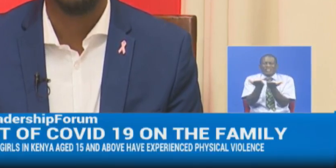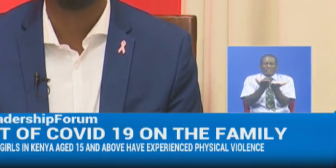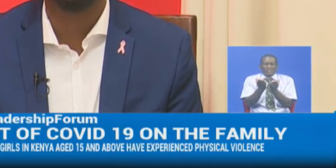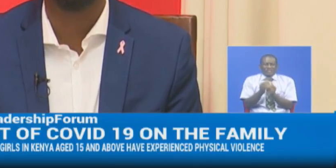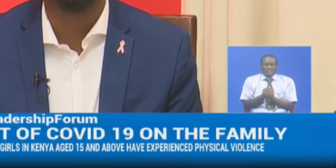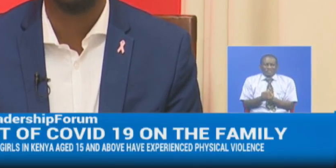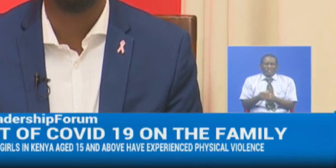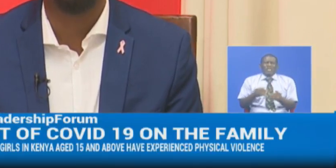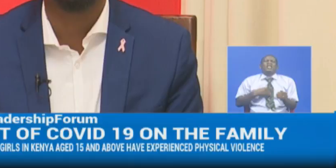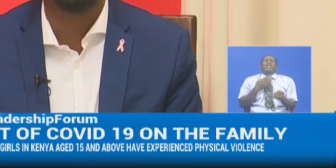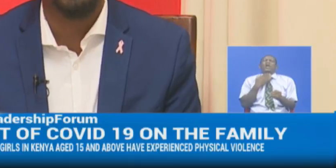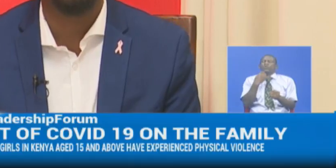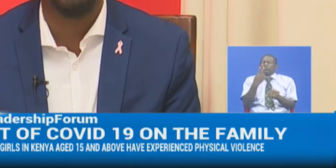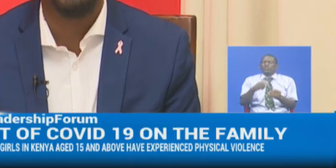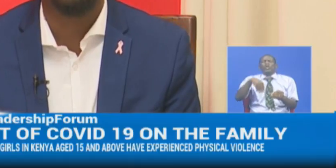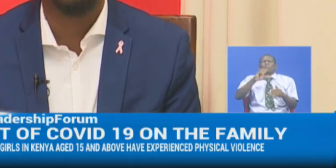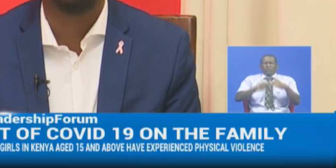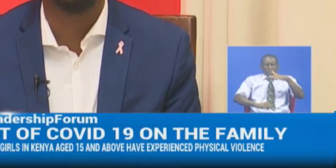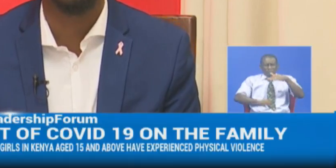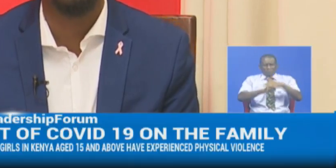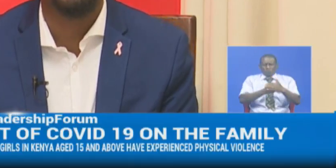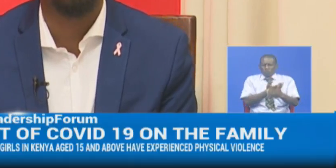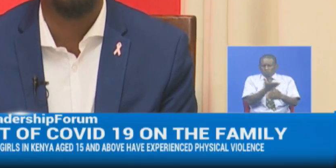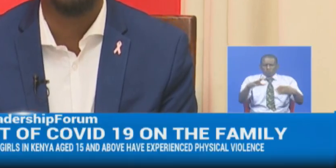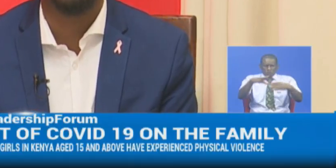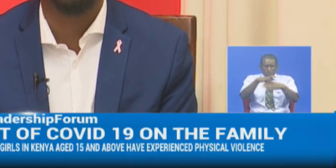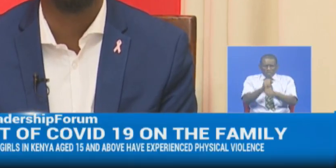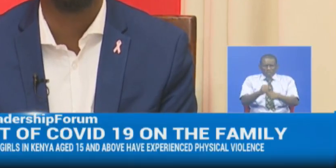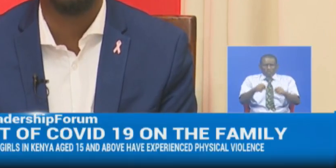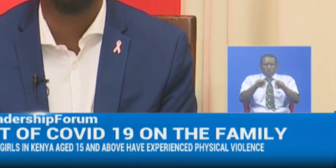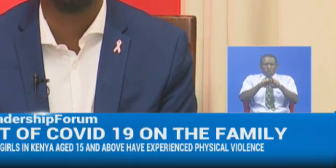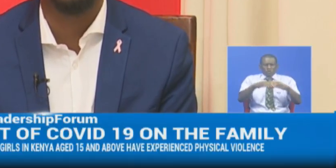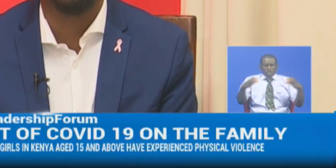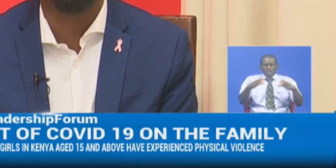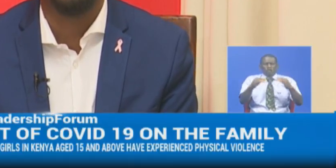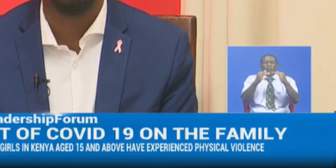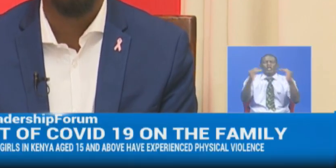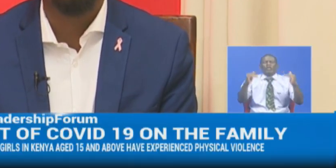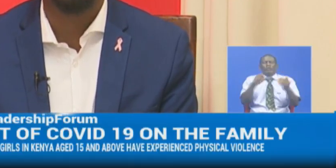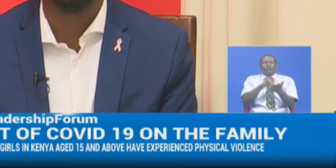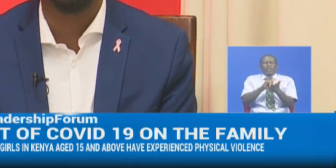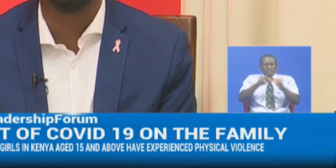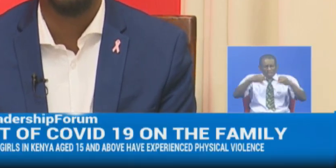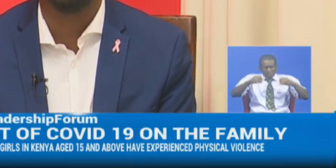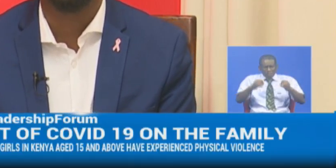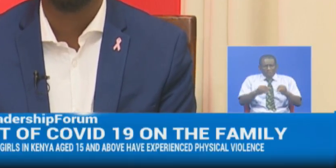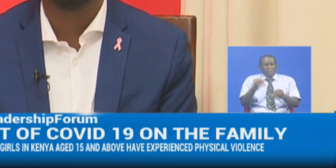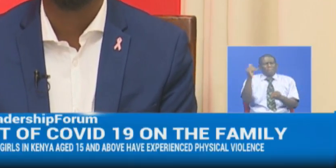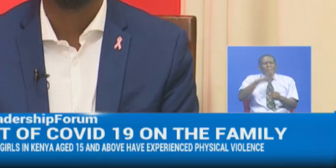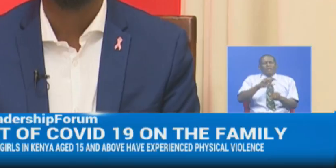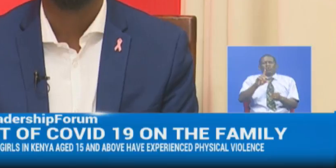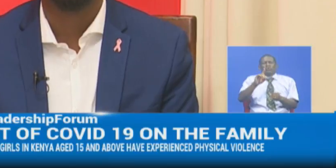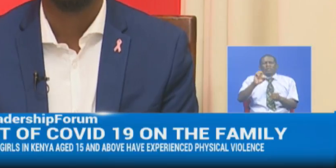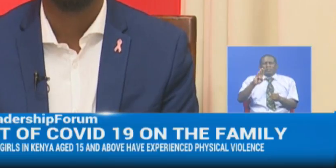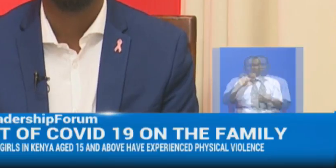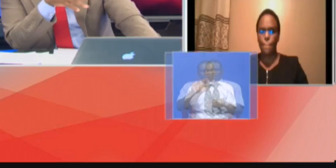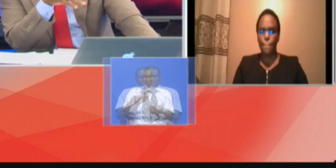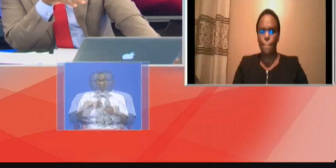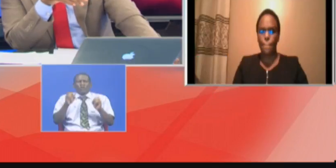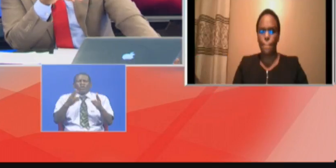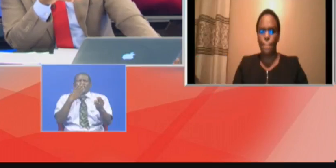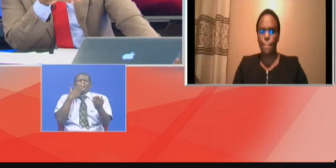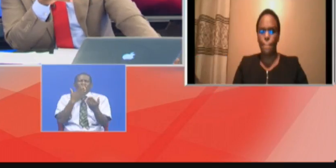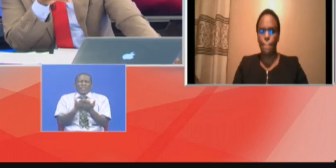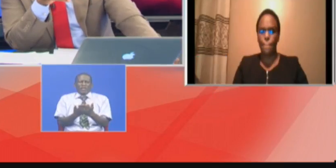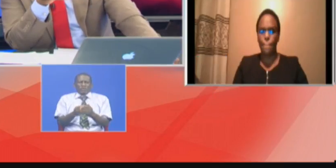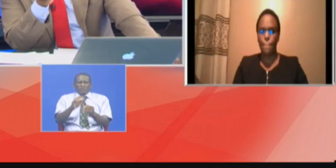Would like to see more support to such organizations, even at the community level, to be able to deliver. Over to you, Debal. Right, thank you very much,